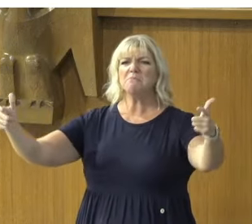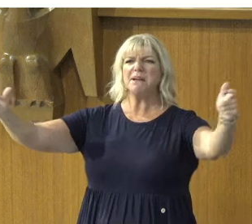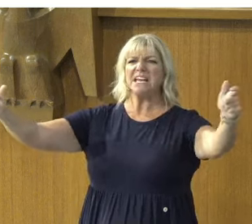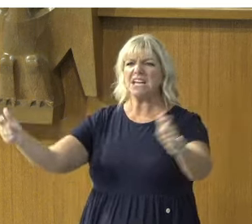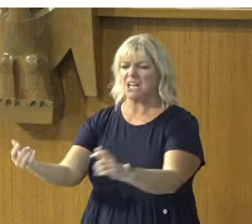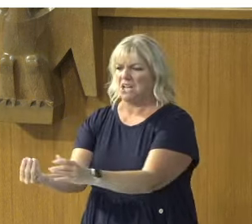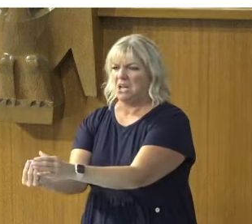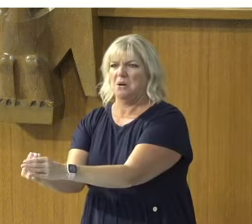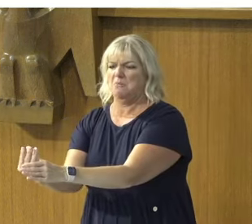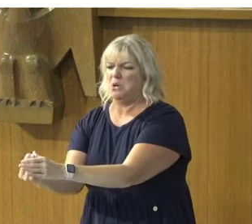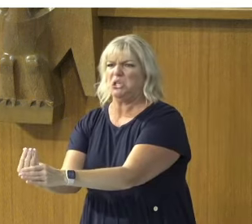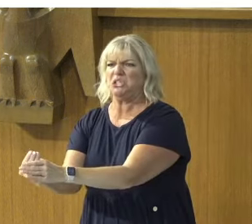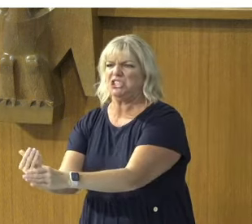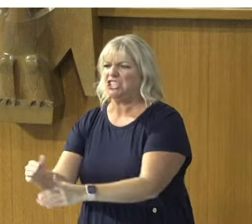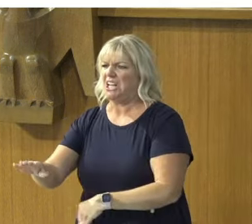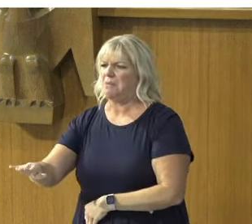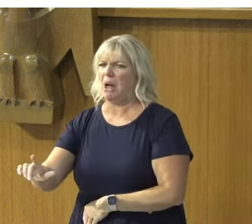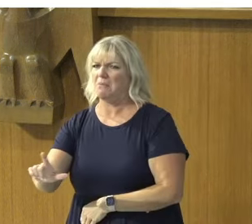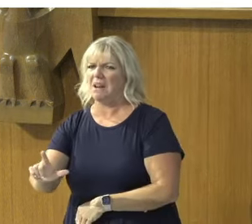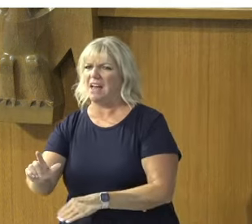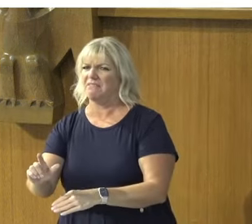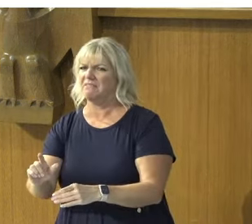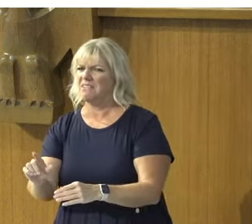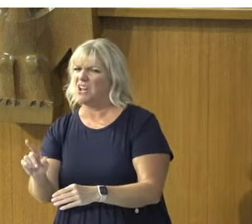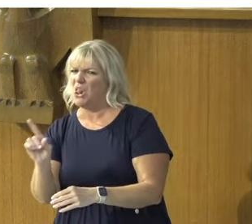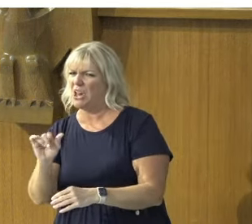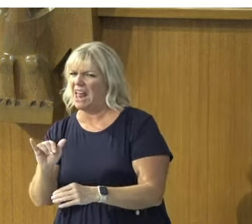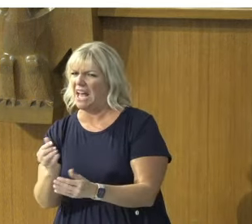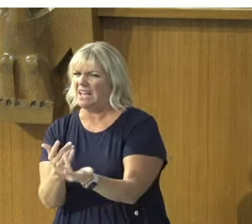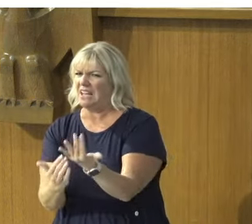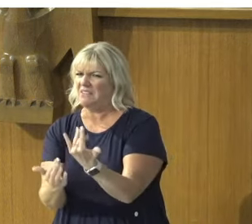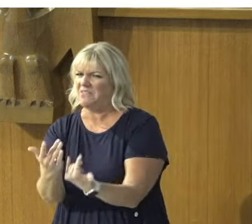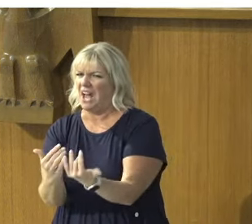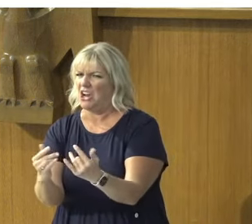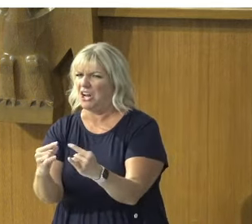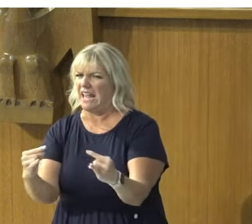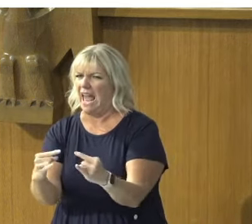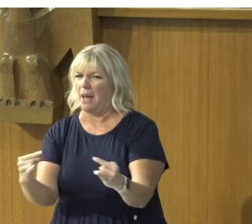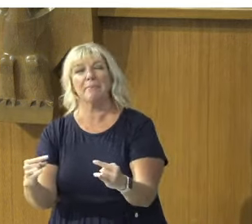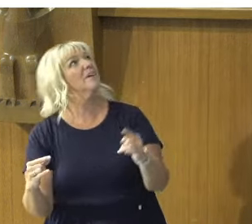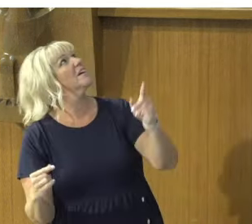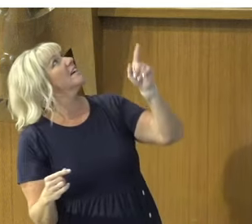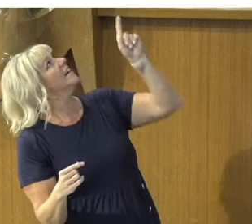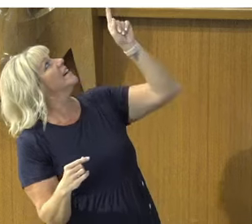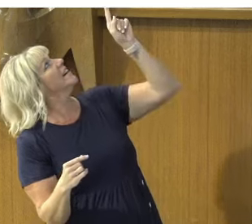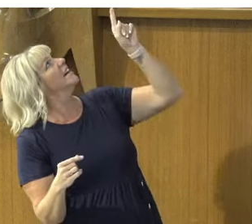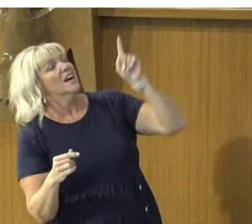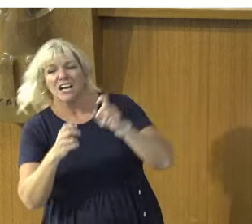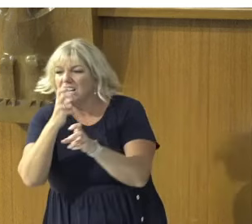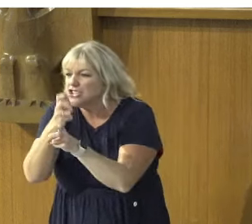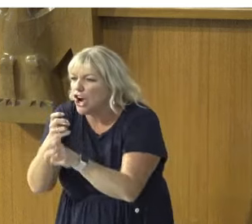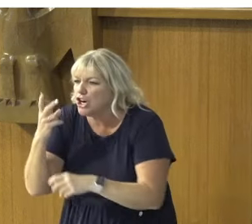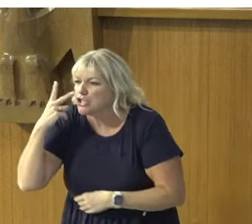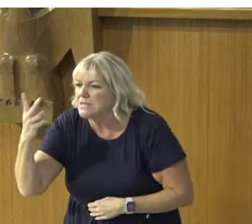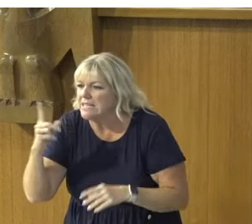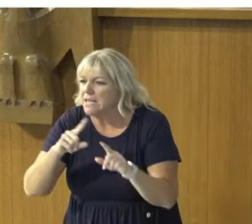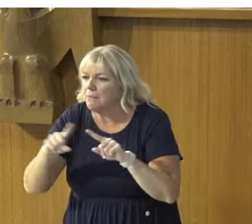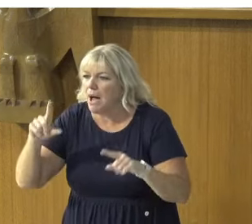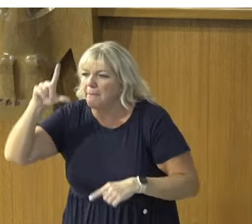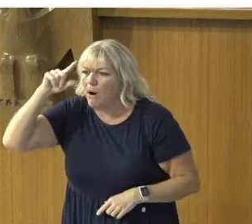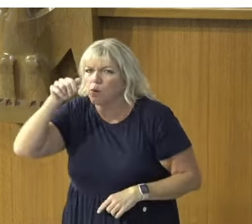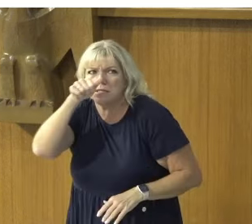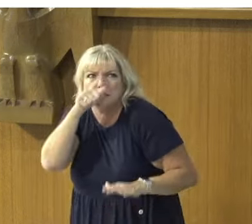the bottom left corner feel just like a little campfire. And you can't really see this very well, but Moses is, like, doing a duck and cover from